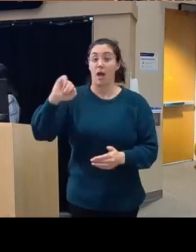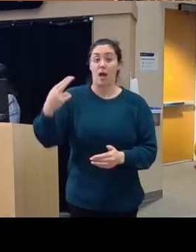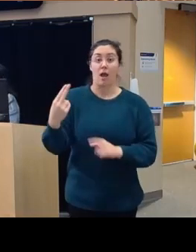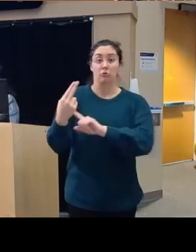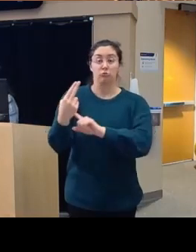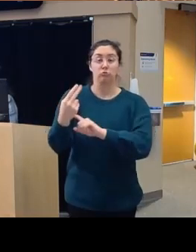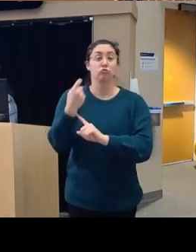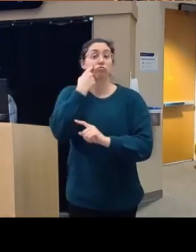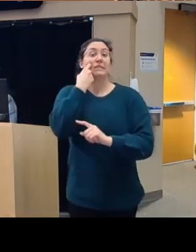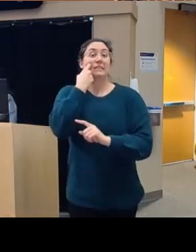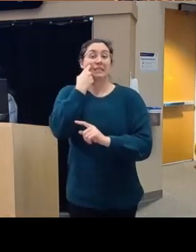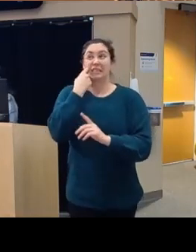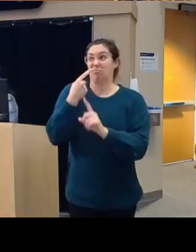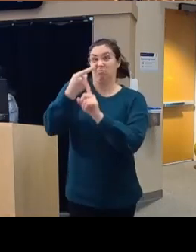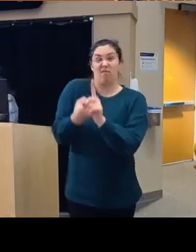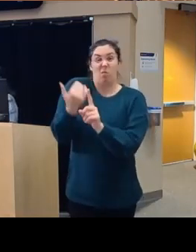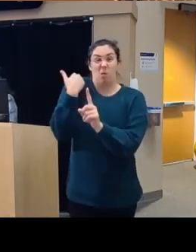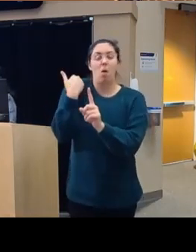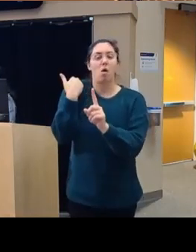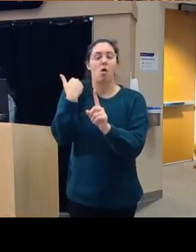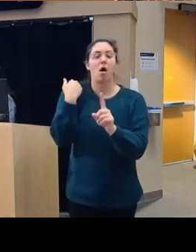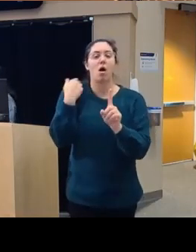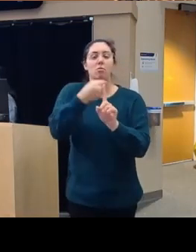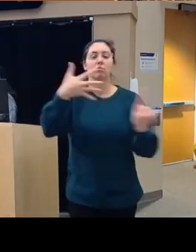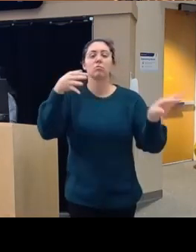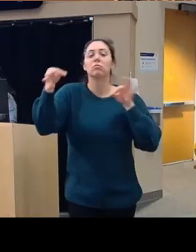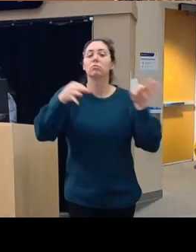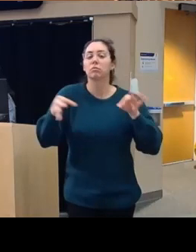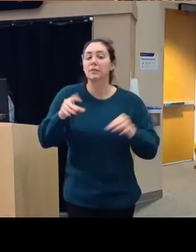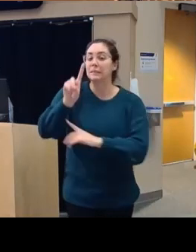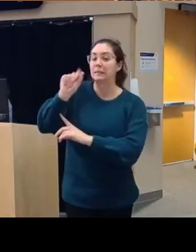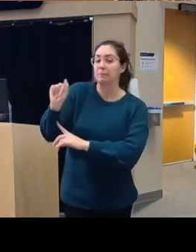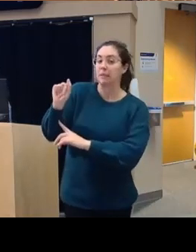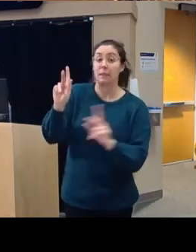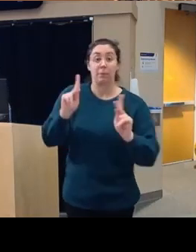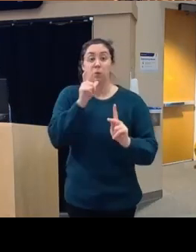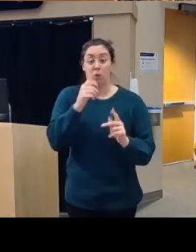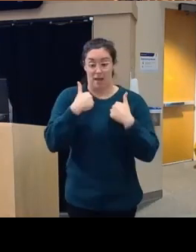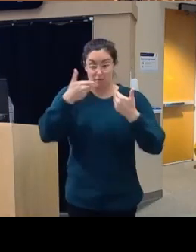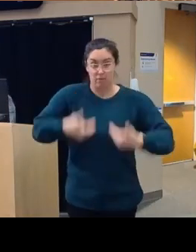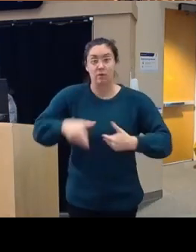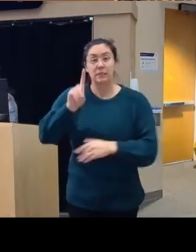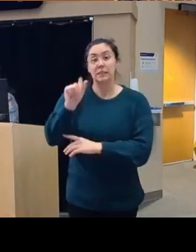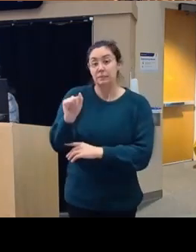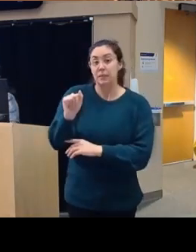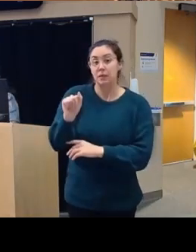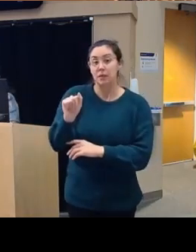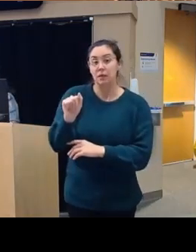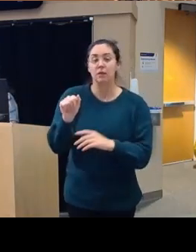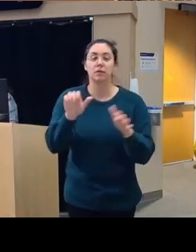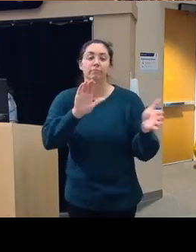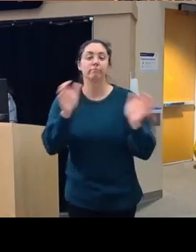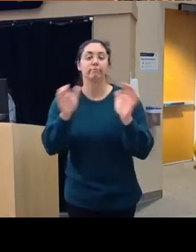just recently, in the past month, defined disabilities, people living with disabilities, as a health